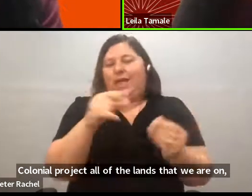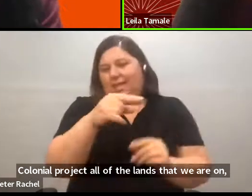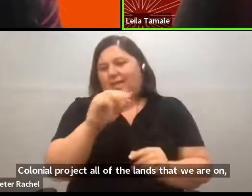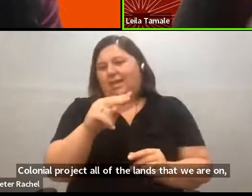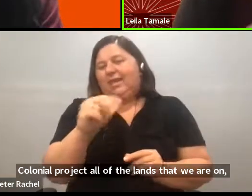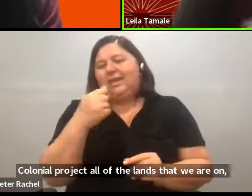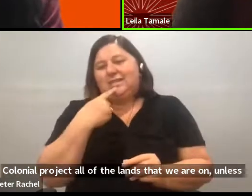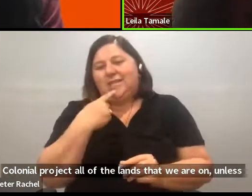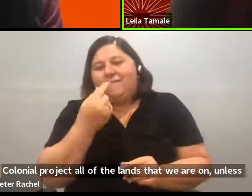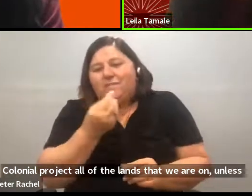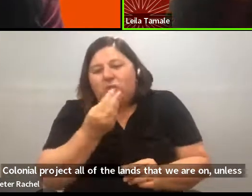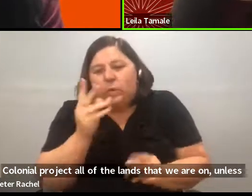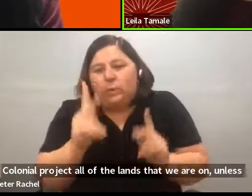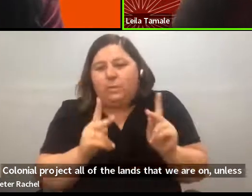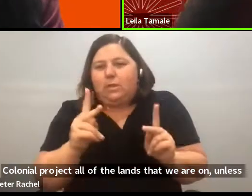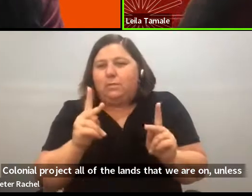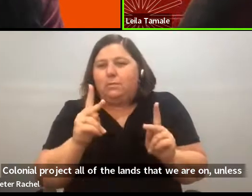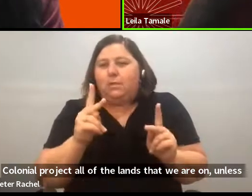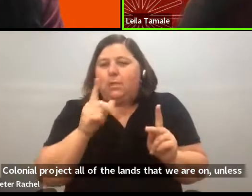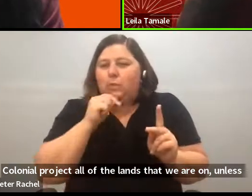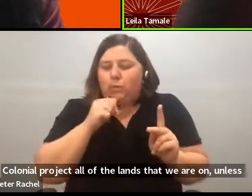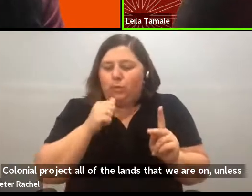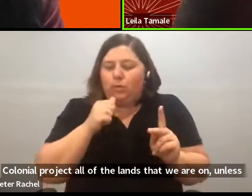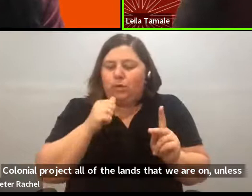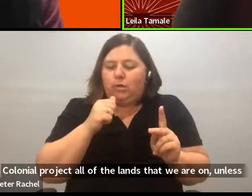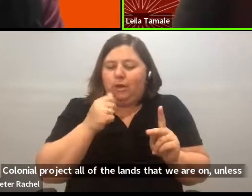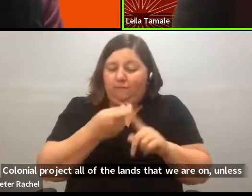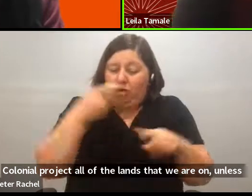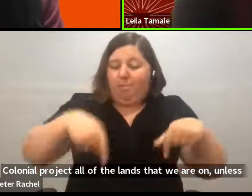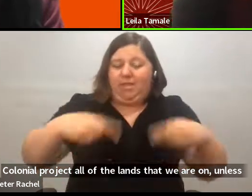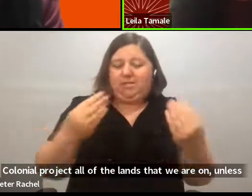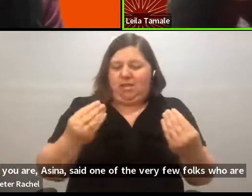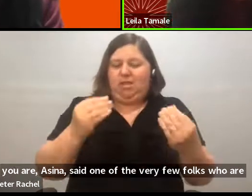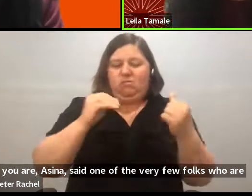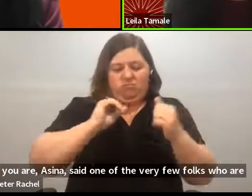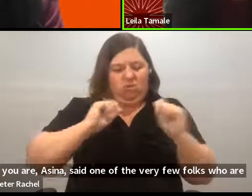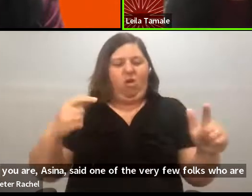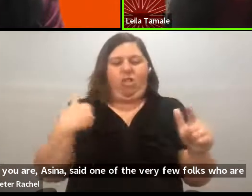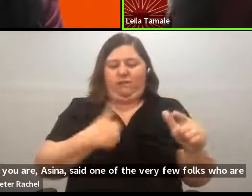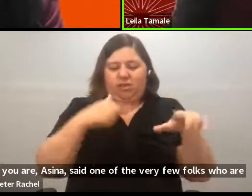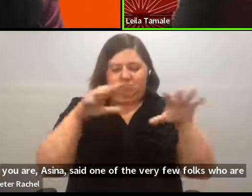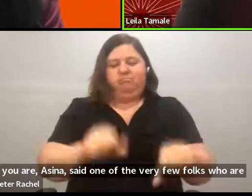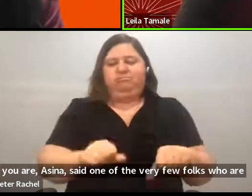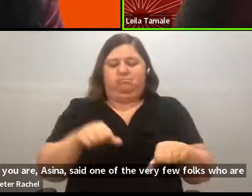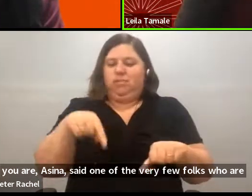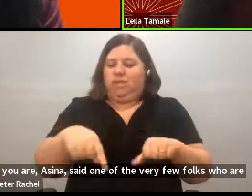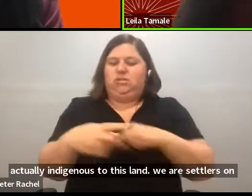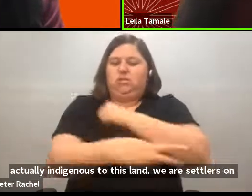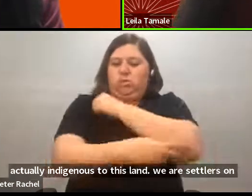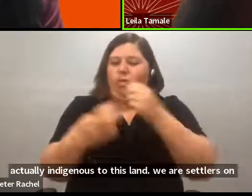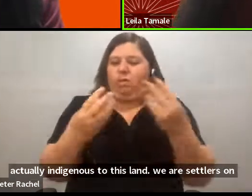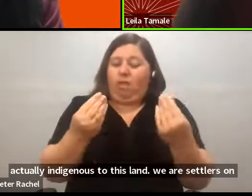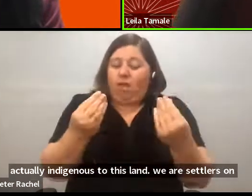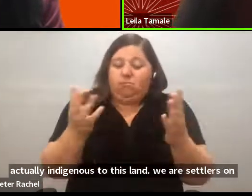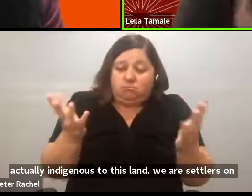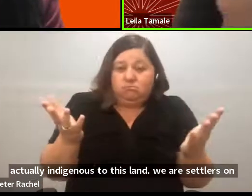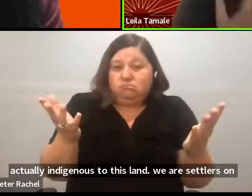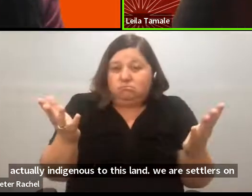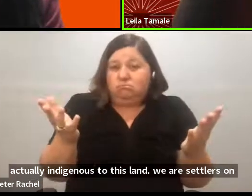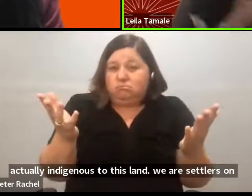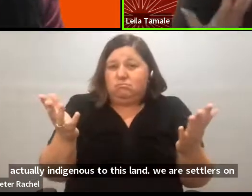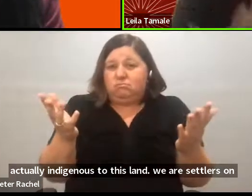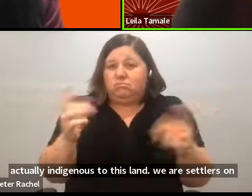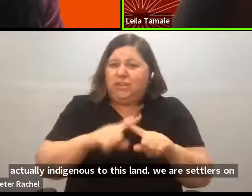very few folks who are actually Indigenous to this land, we are settlers on stolen land. And, you know, there's